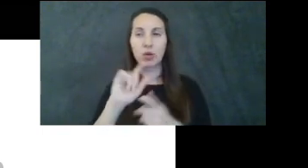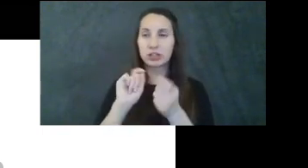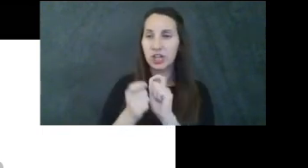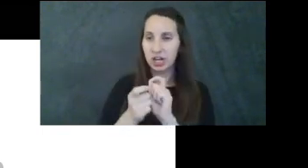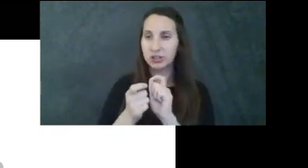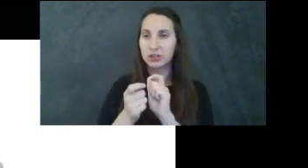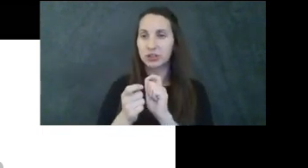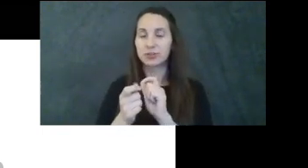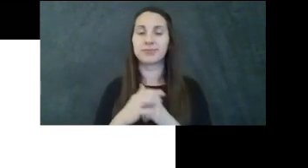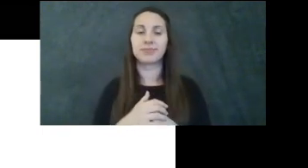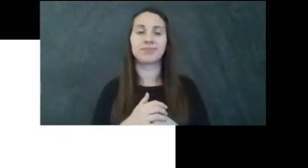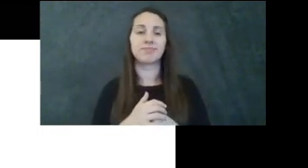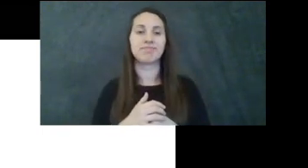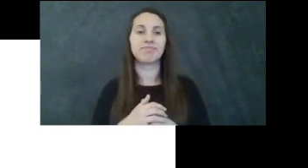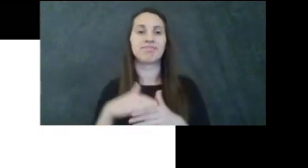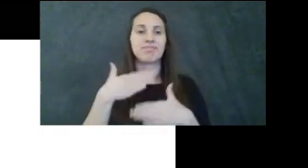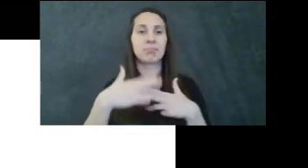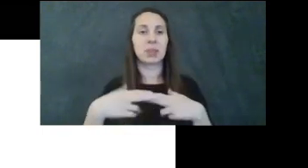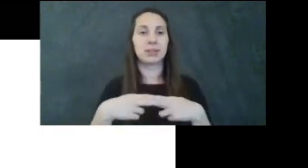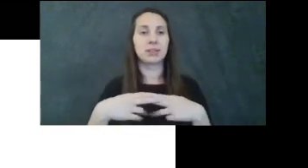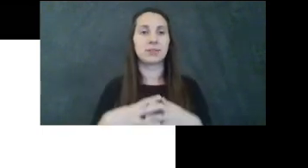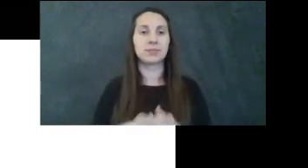Next slide.